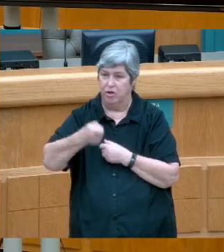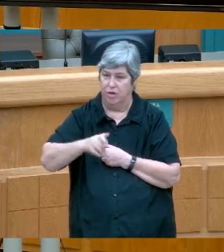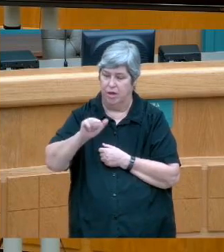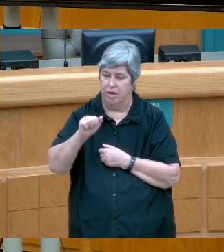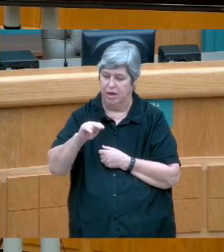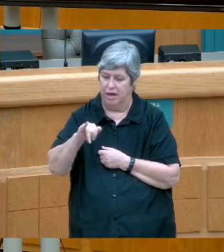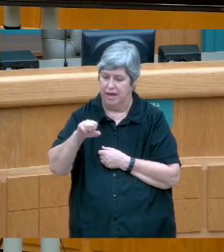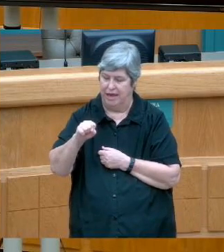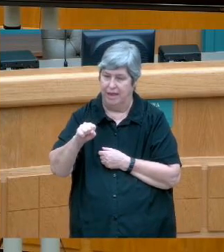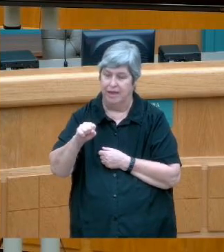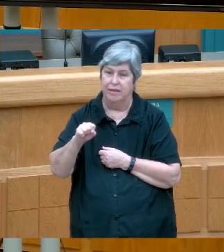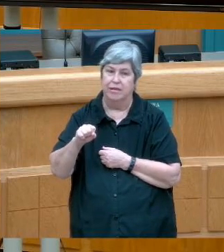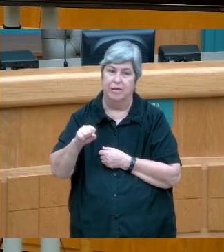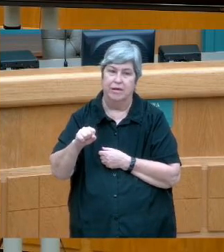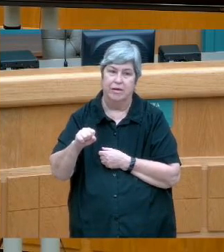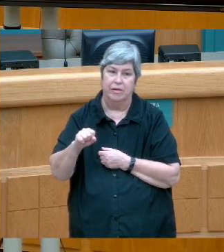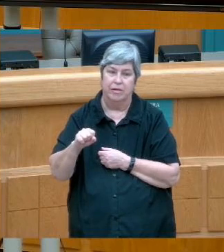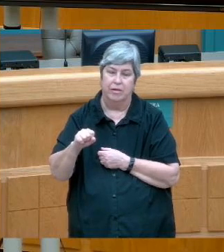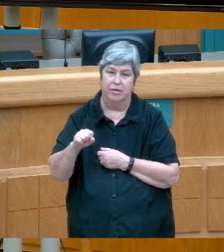Canales, County Judge